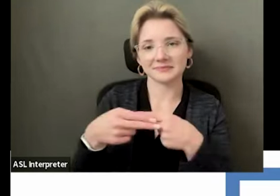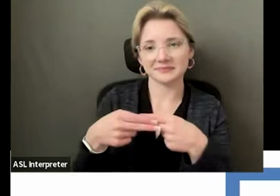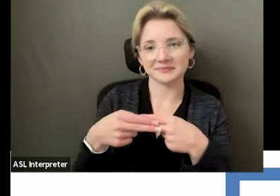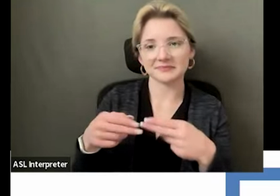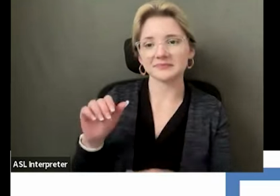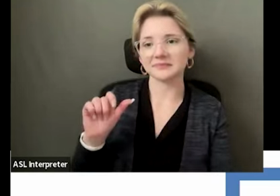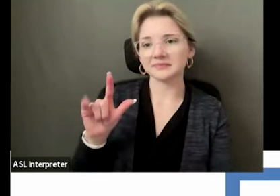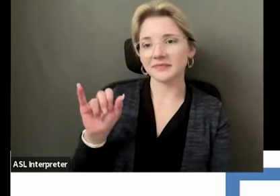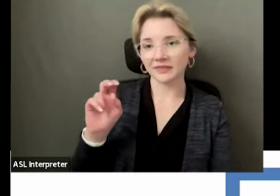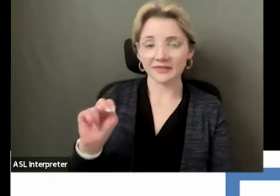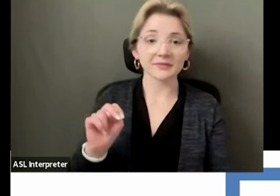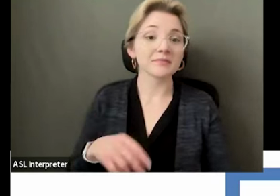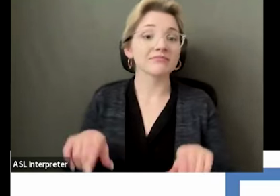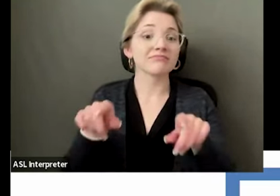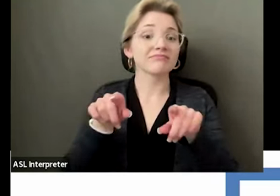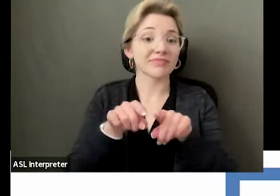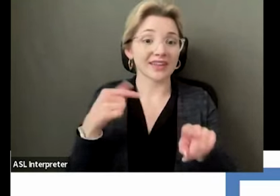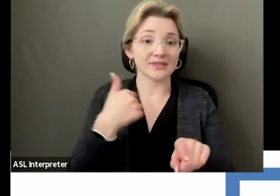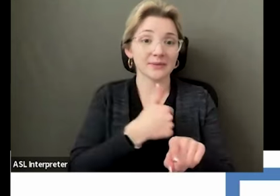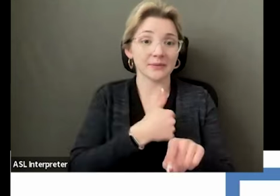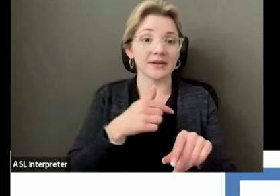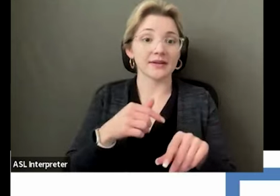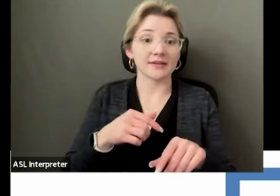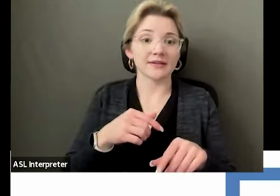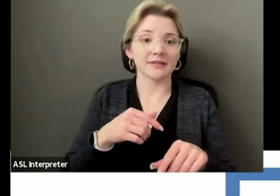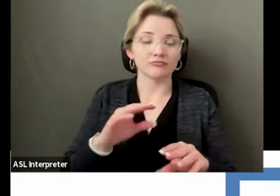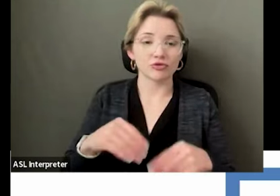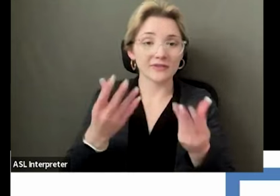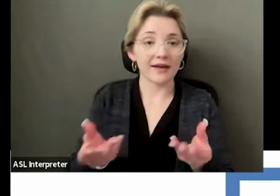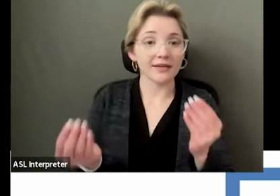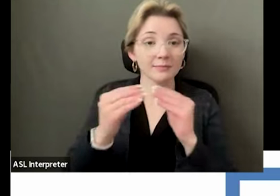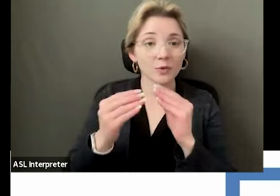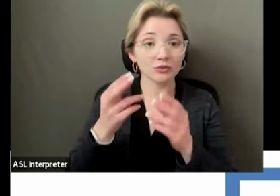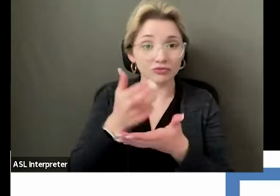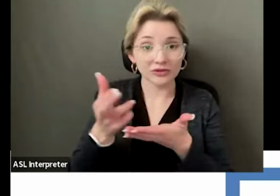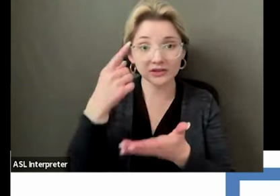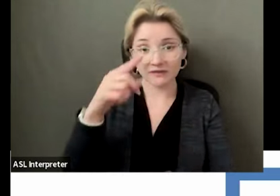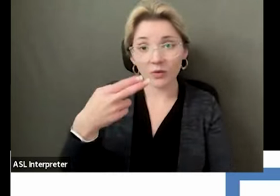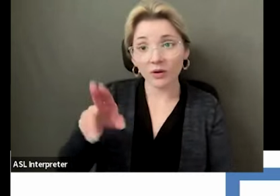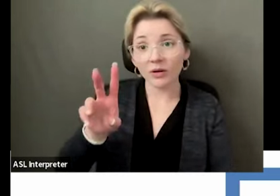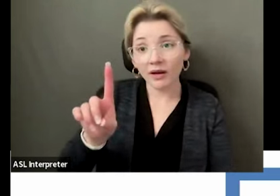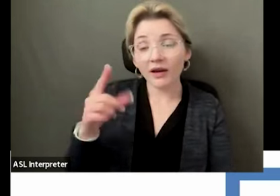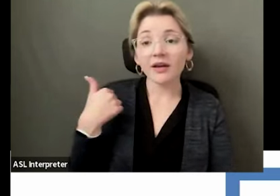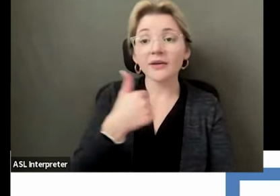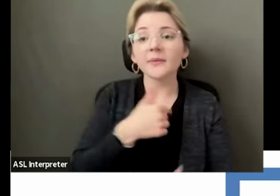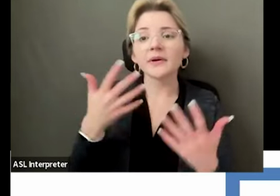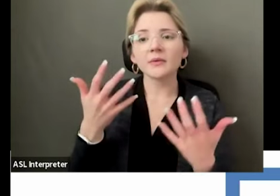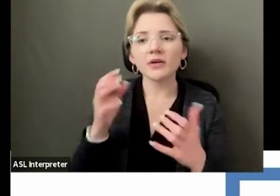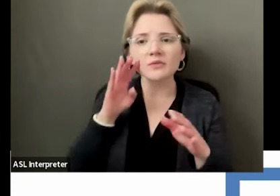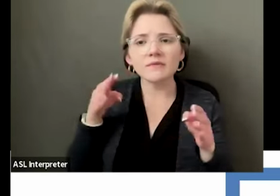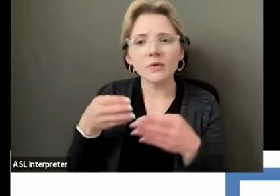As additional resources come out of HUD, we want to talk a little bit about HUD's VAWA training